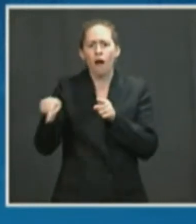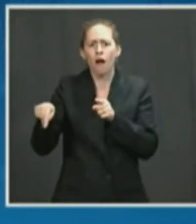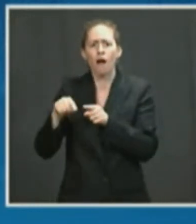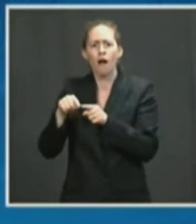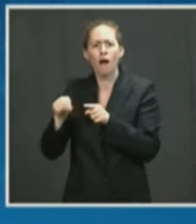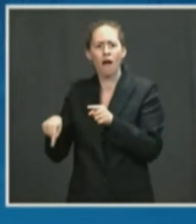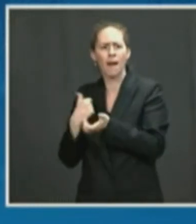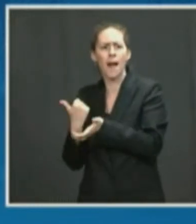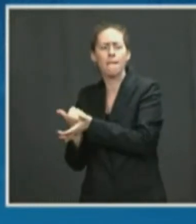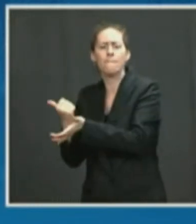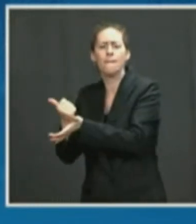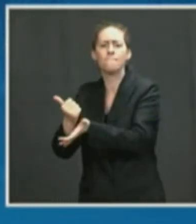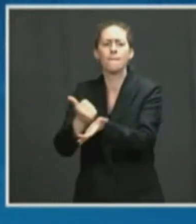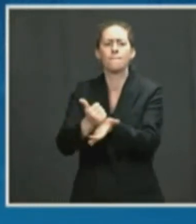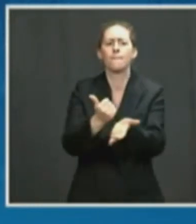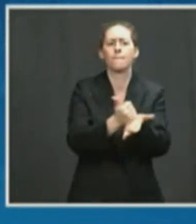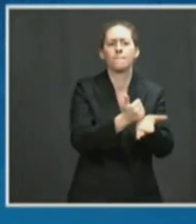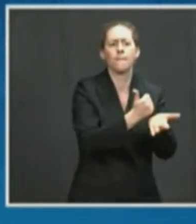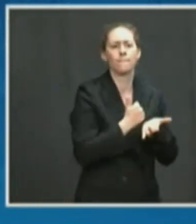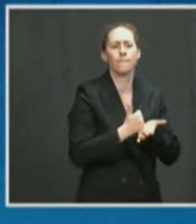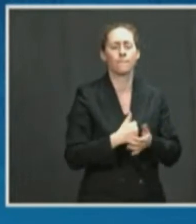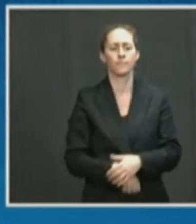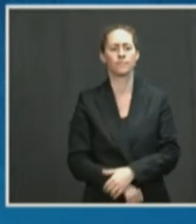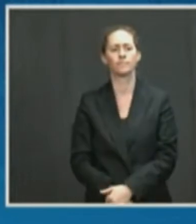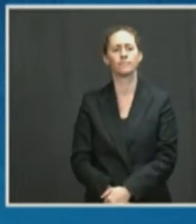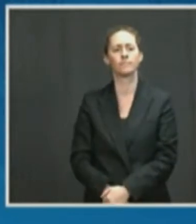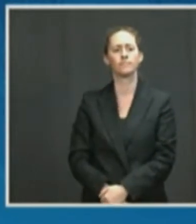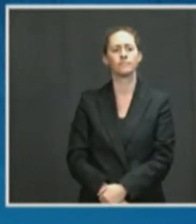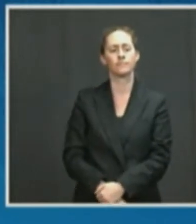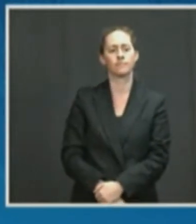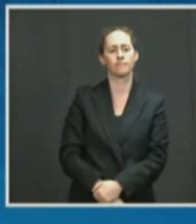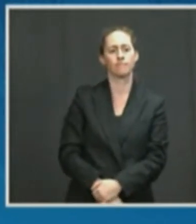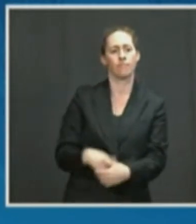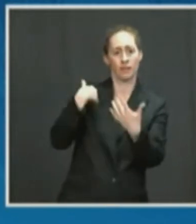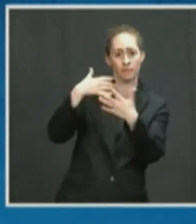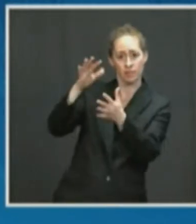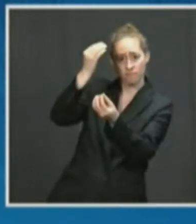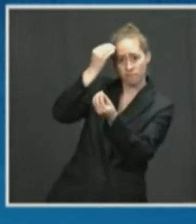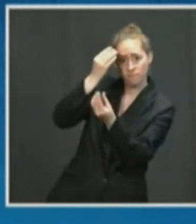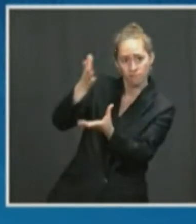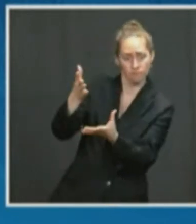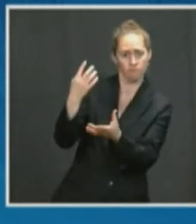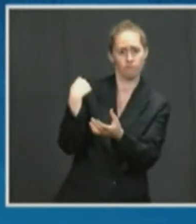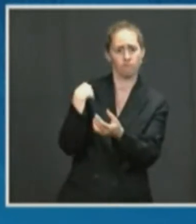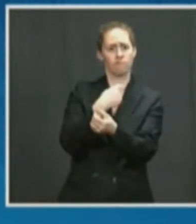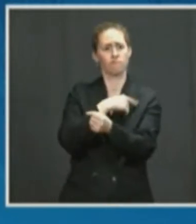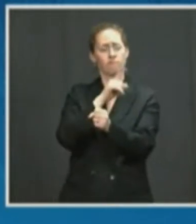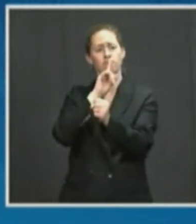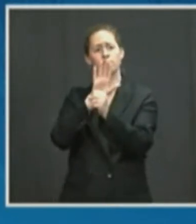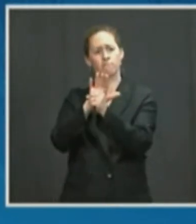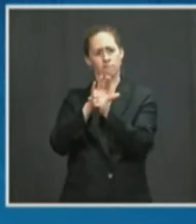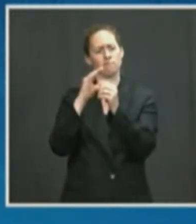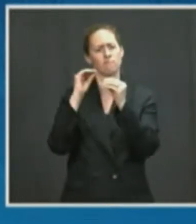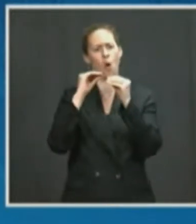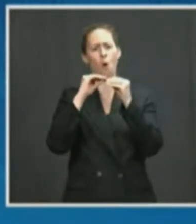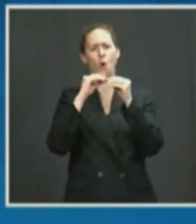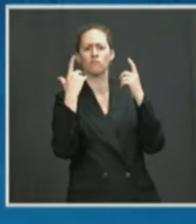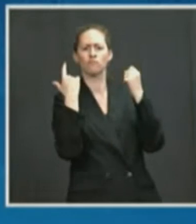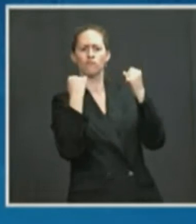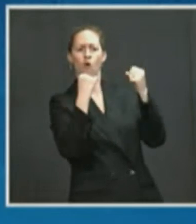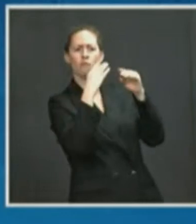President Giammattei and I have made today will strengthen the security and the prosperity for both the people